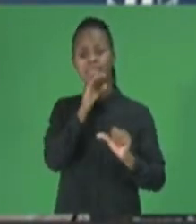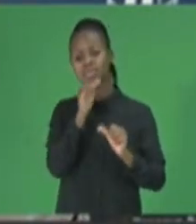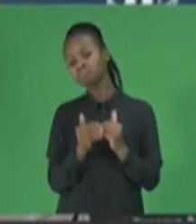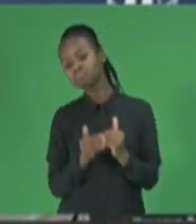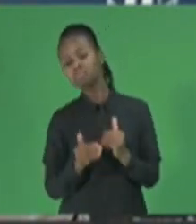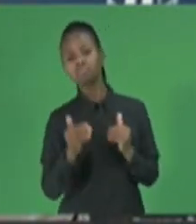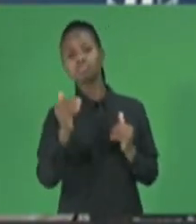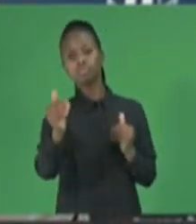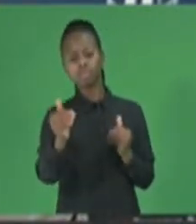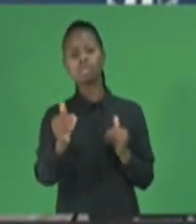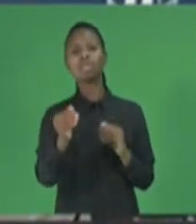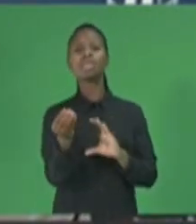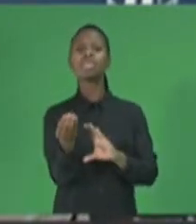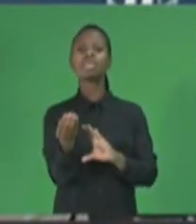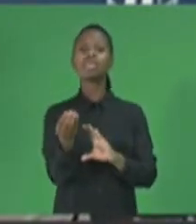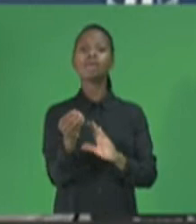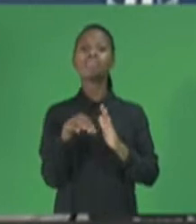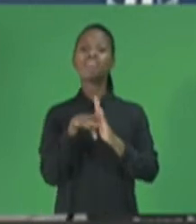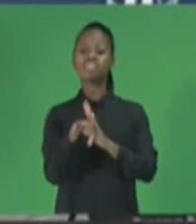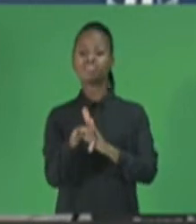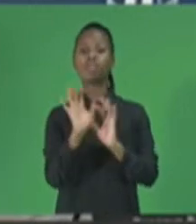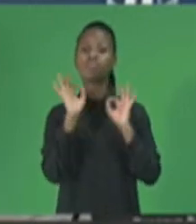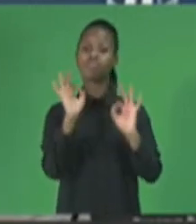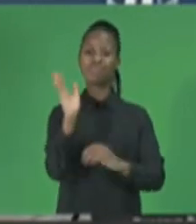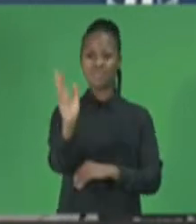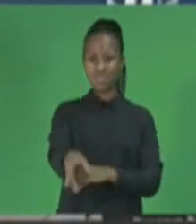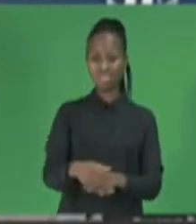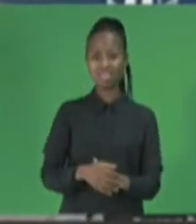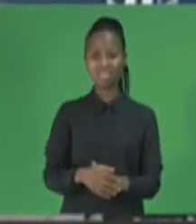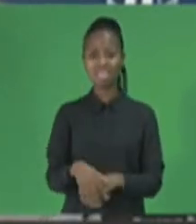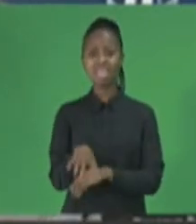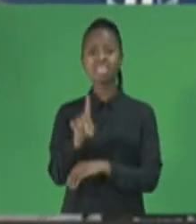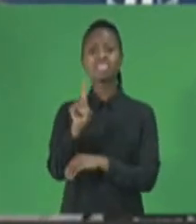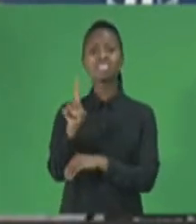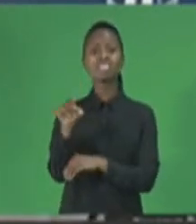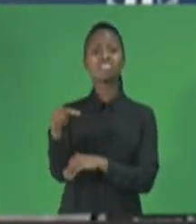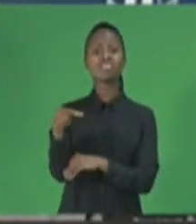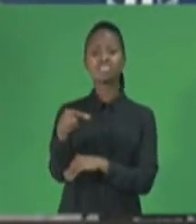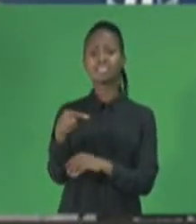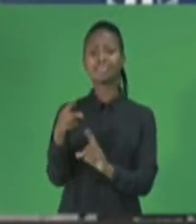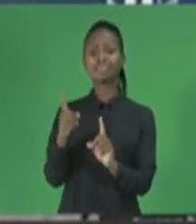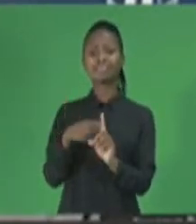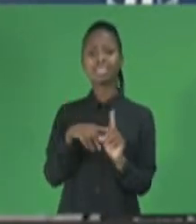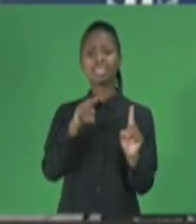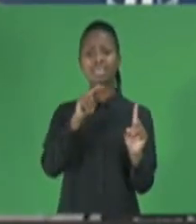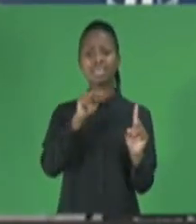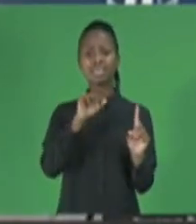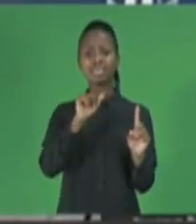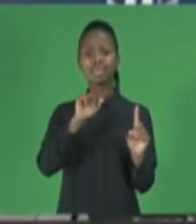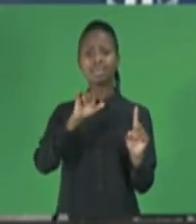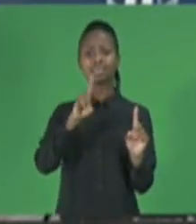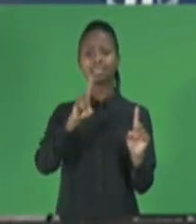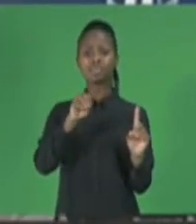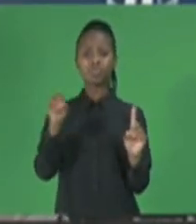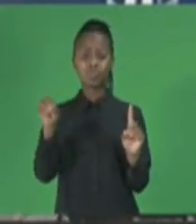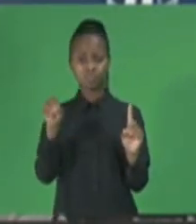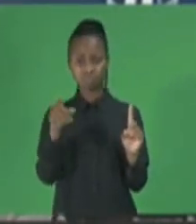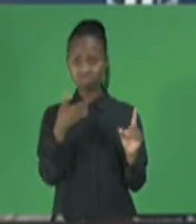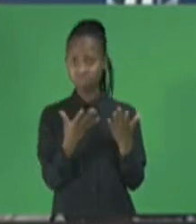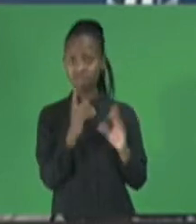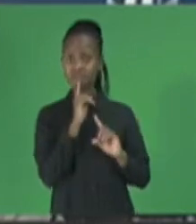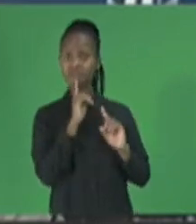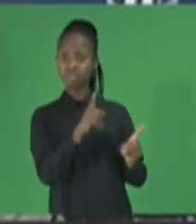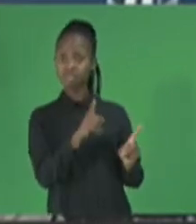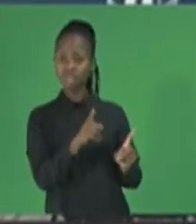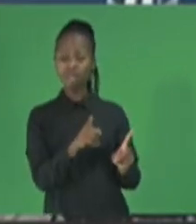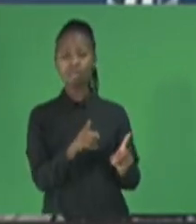policy rates normalize internationally. DG Naidu, can you answer the question about macroprudential things? These are